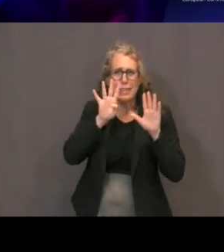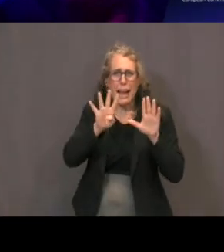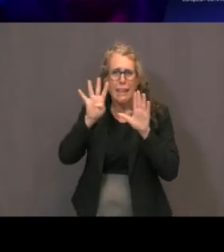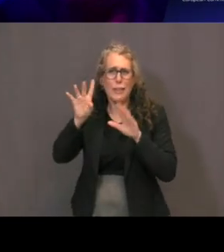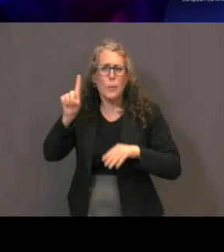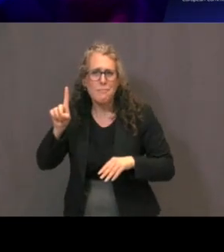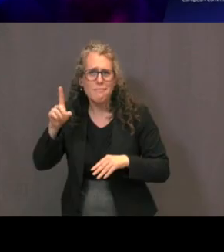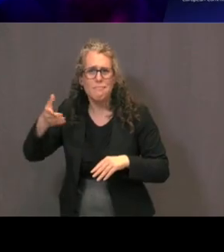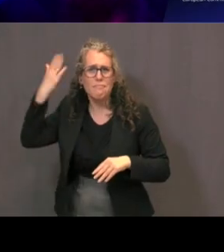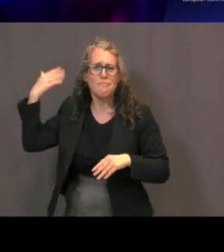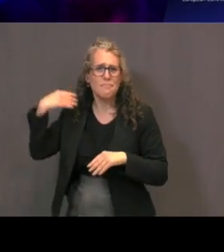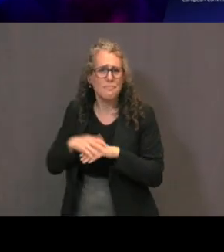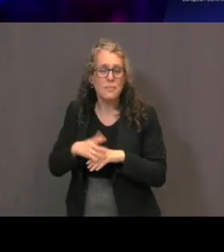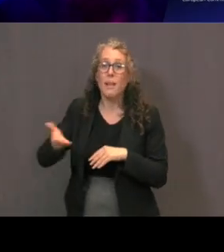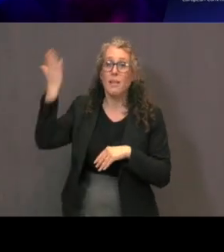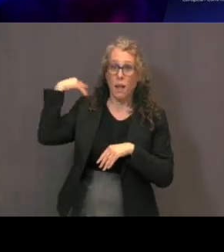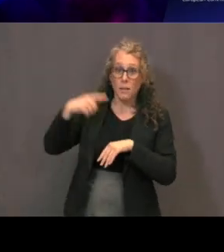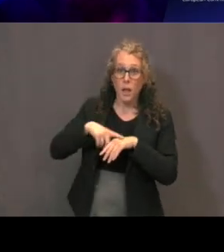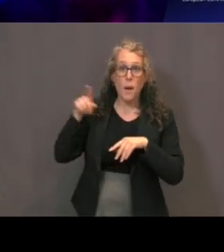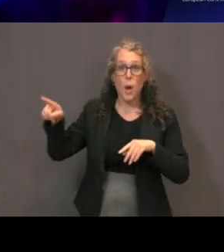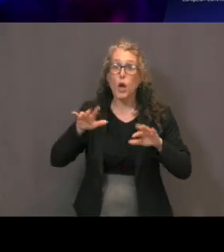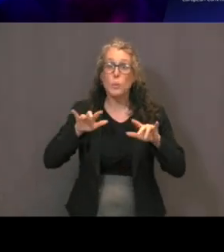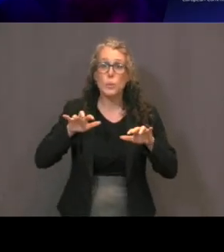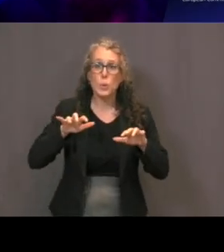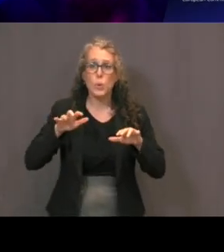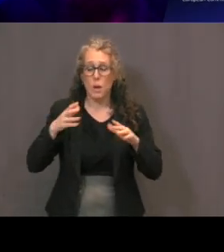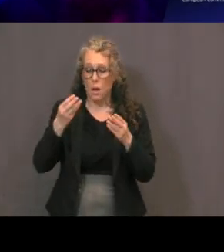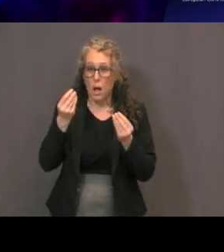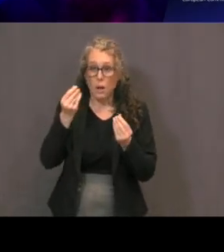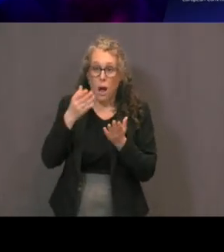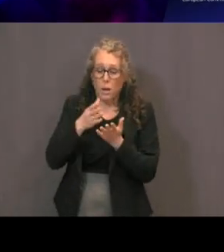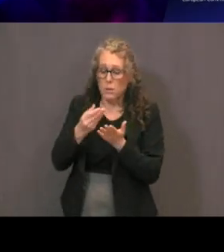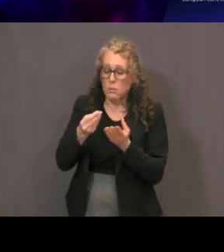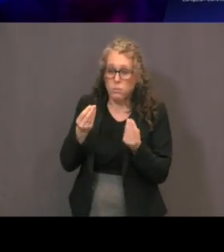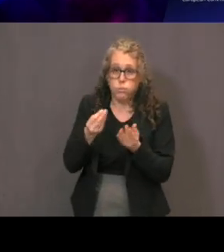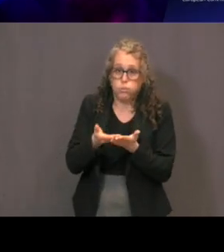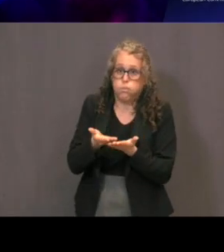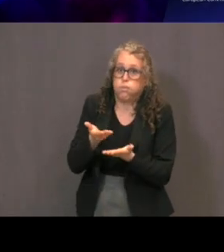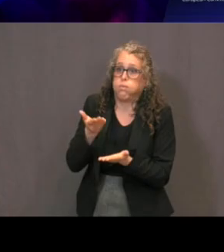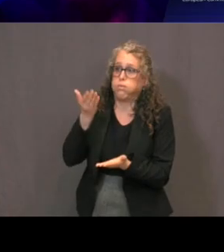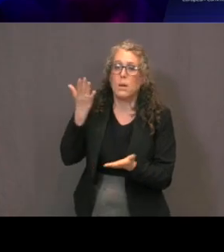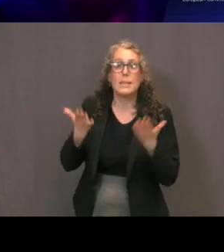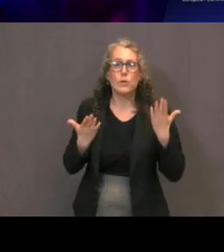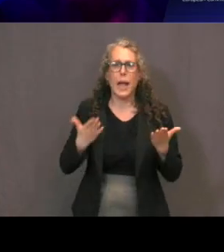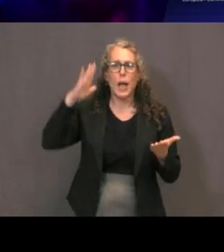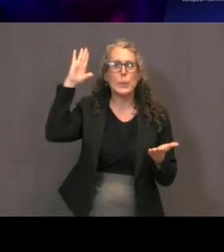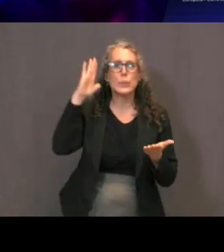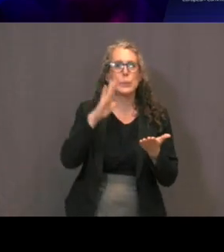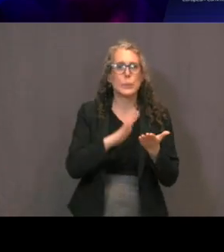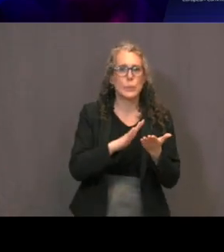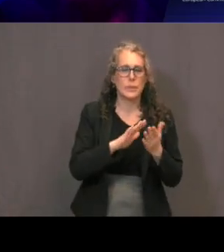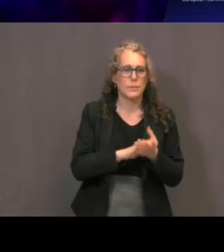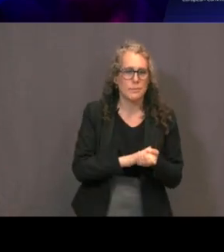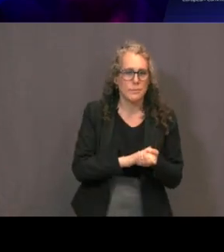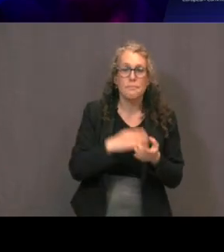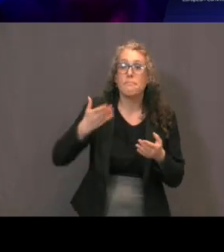about 10 million times more expensive than it is today, and there wasn't much you could do with our